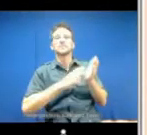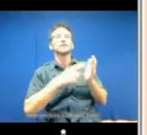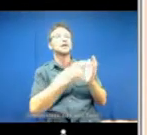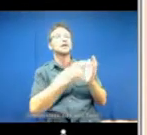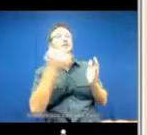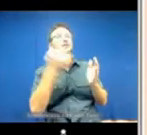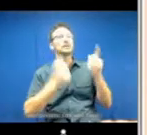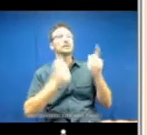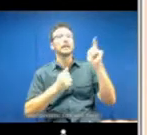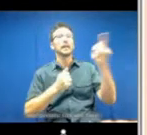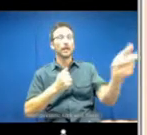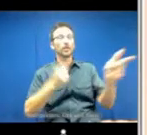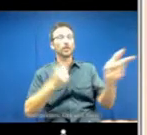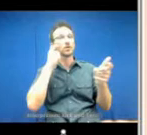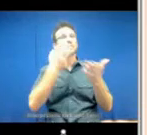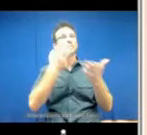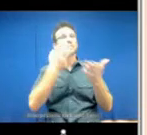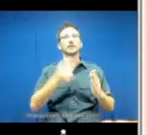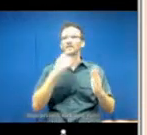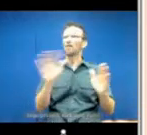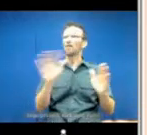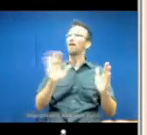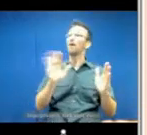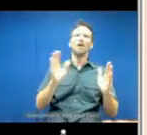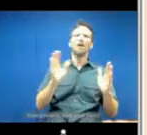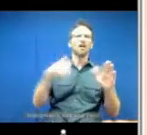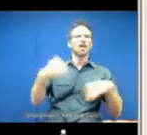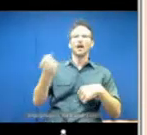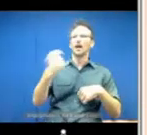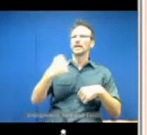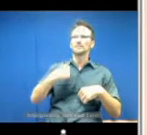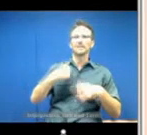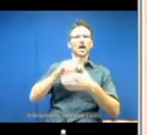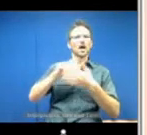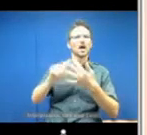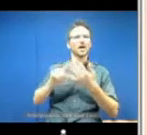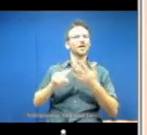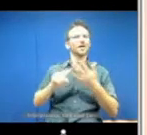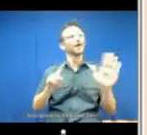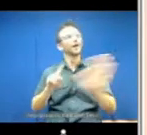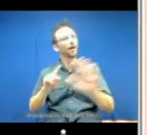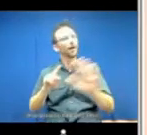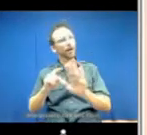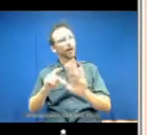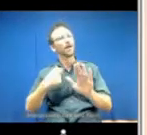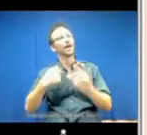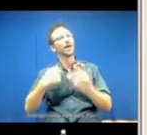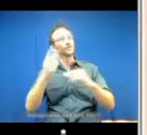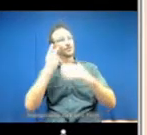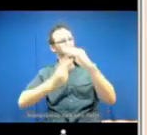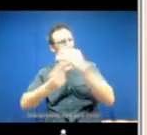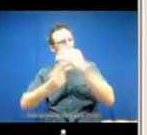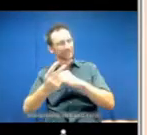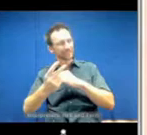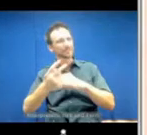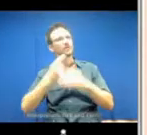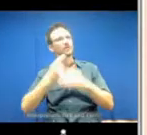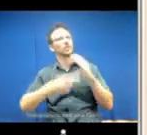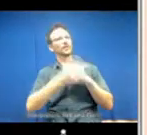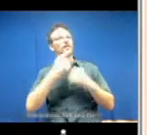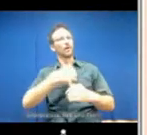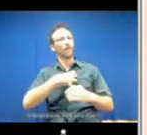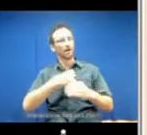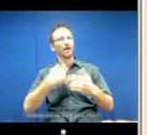you didn't ask me this, or you didn't ask me that. So you're trying to exhaust their entire memory of that particular